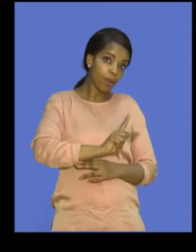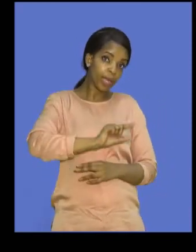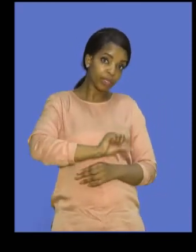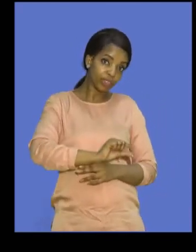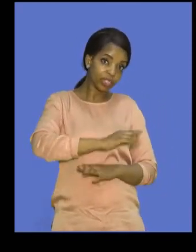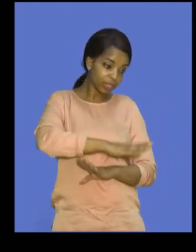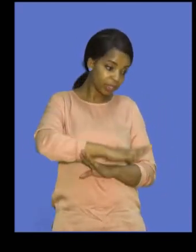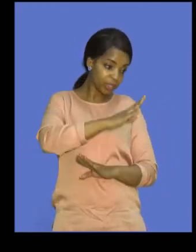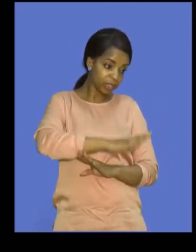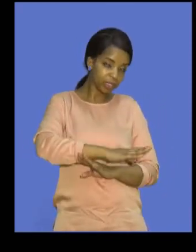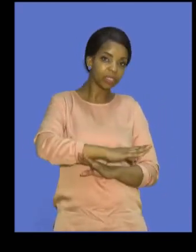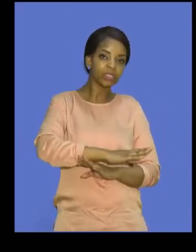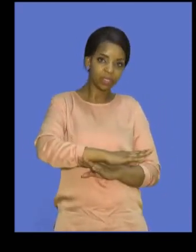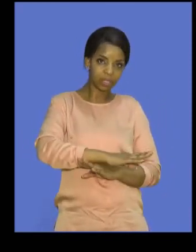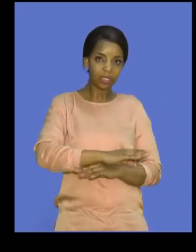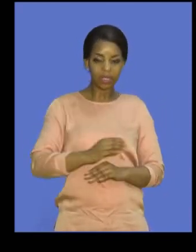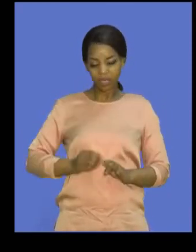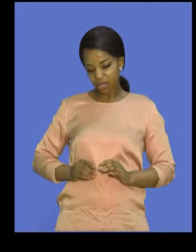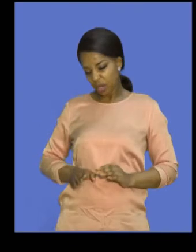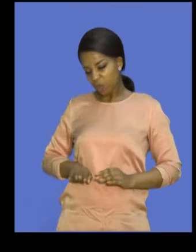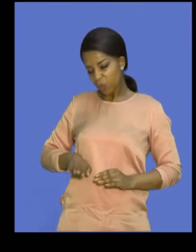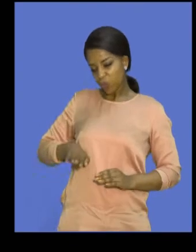are 30 months old.